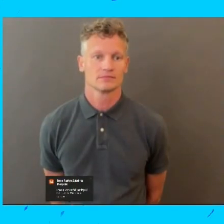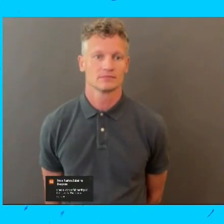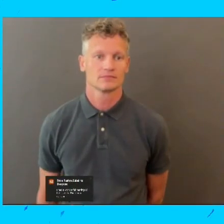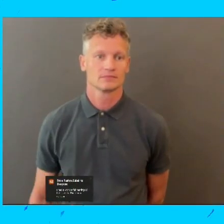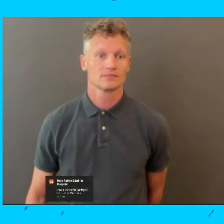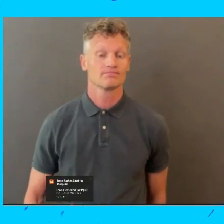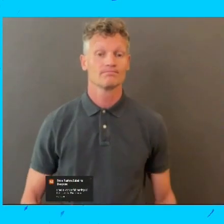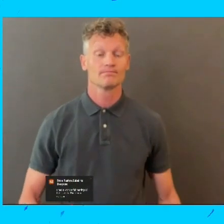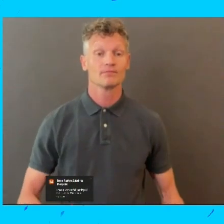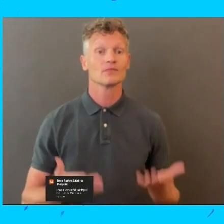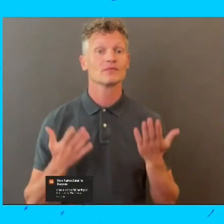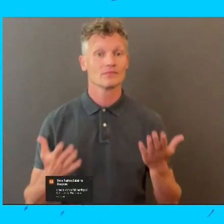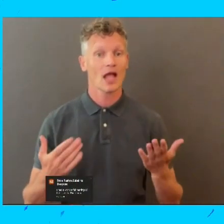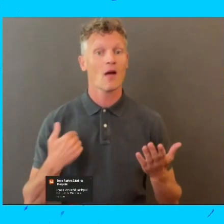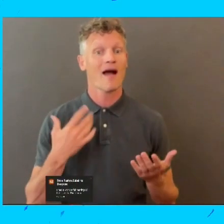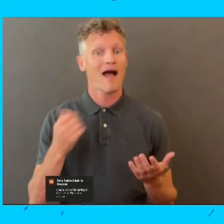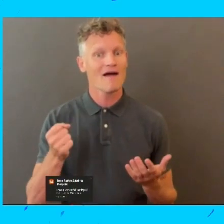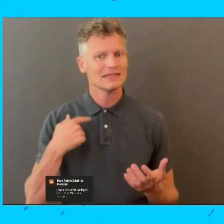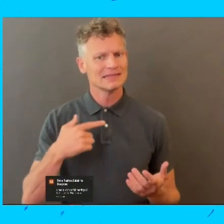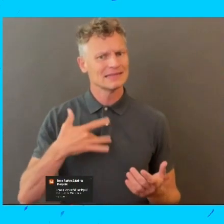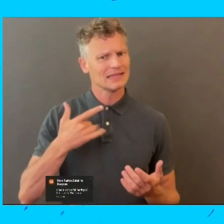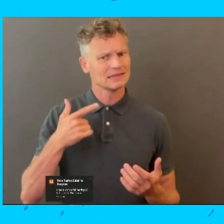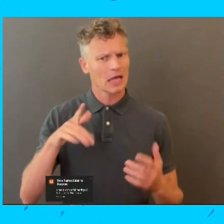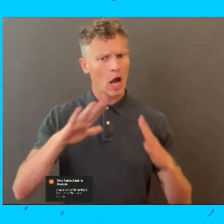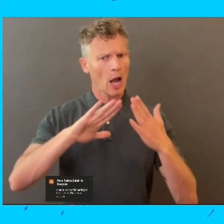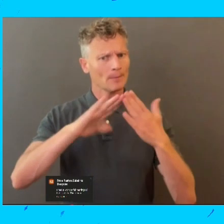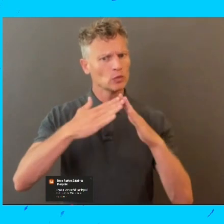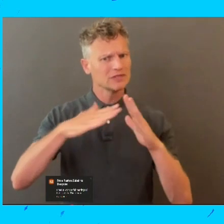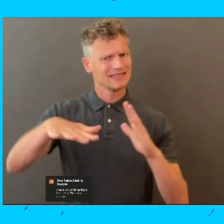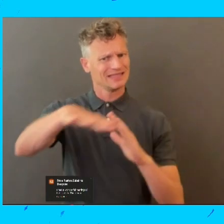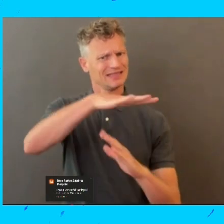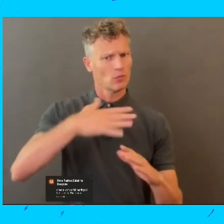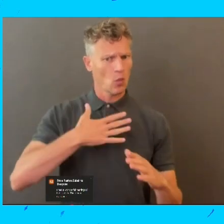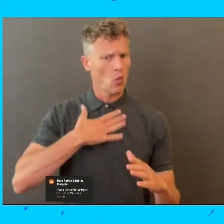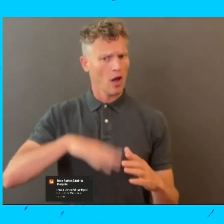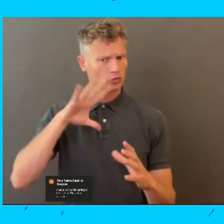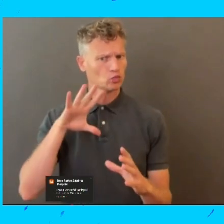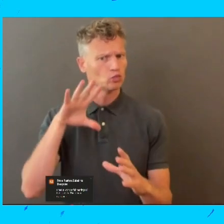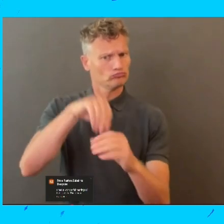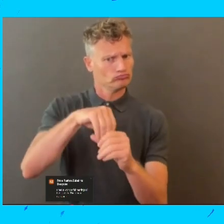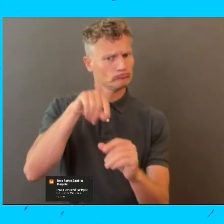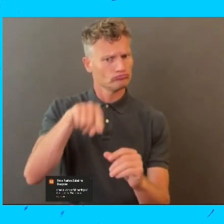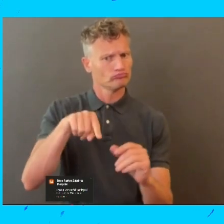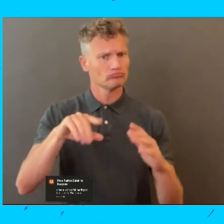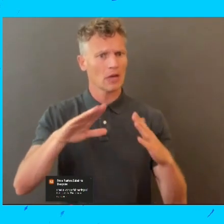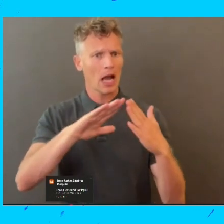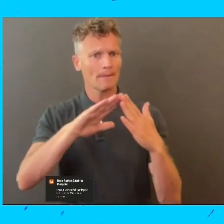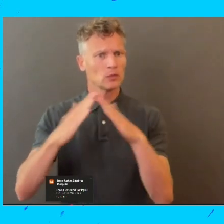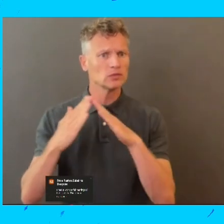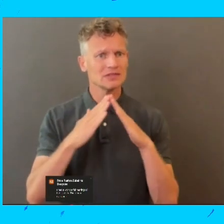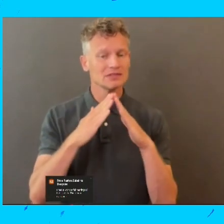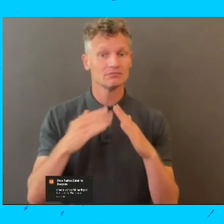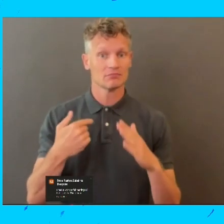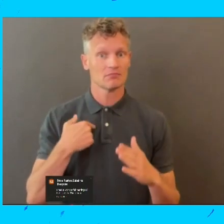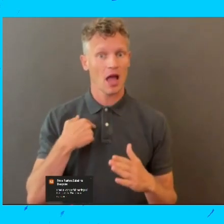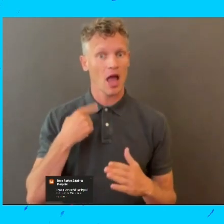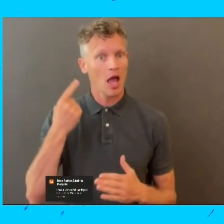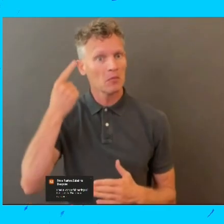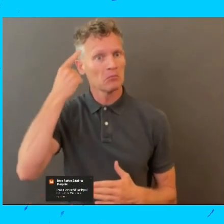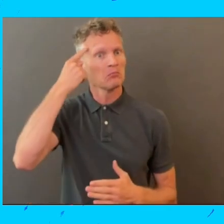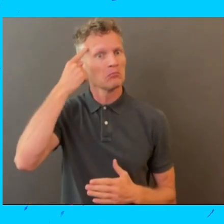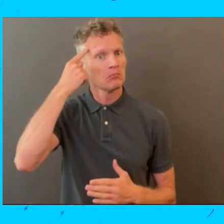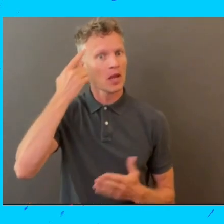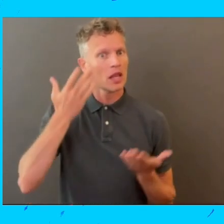have that sense of the community and you want to be part of that community. But I realized when I now